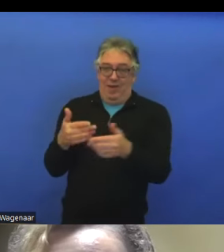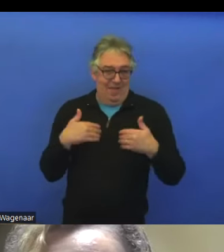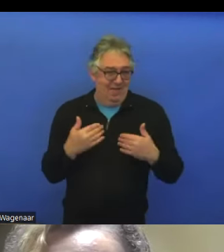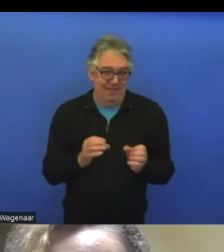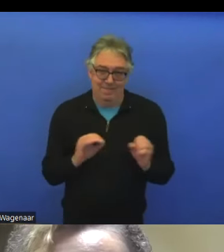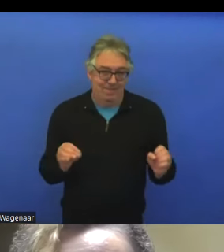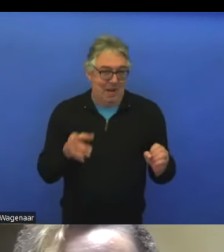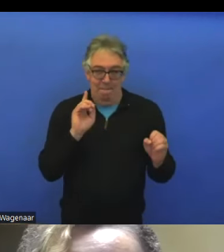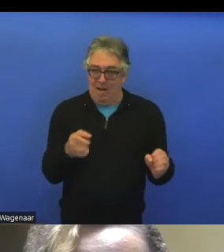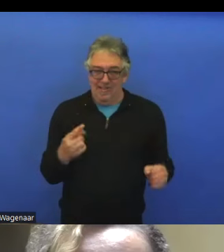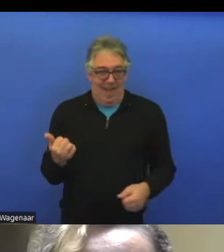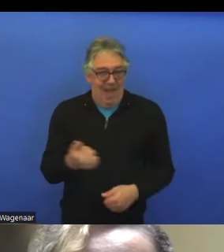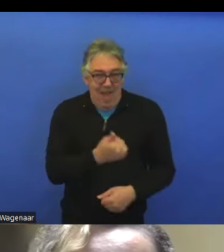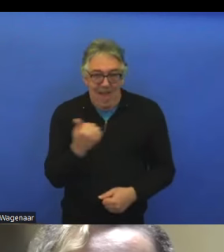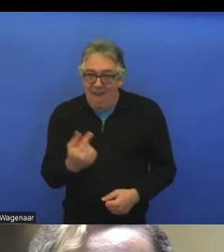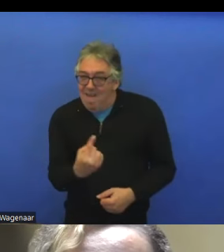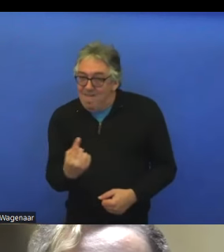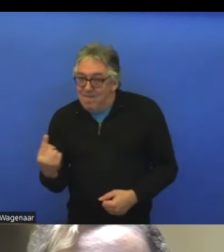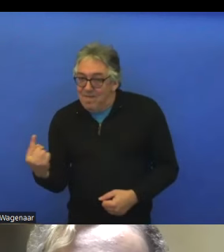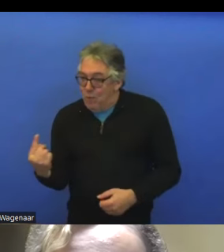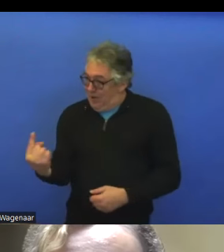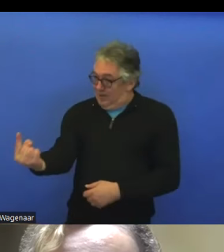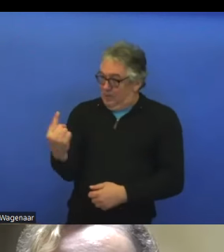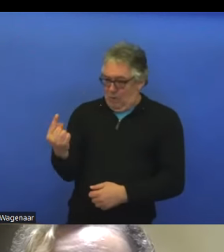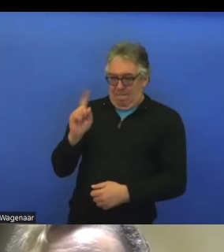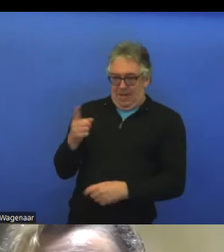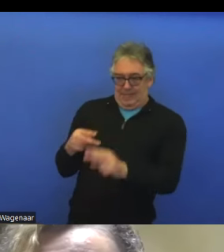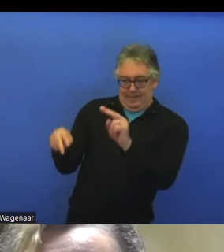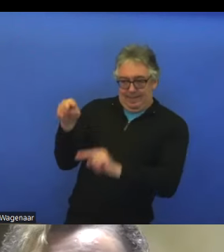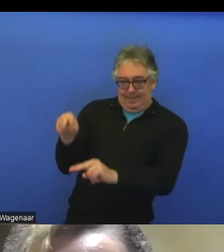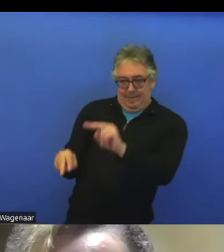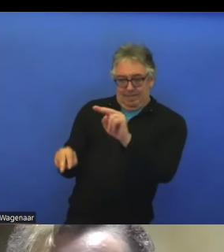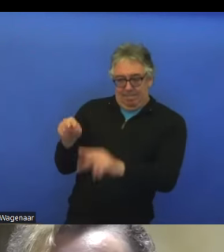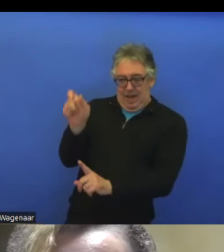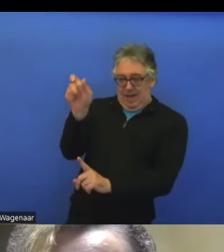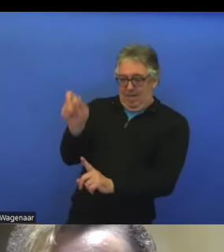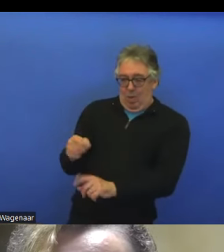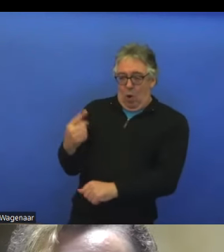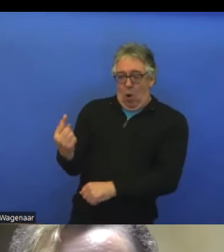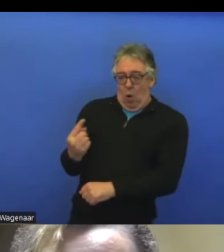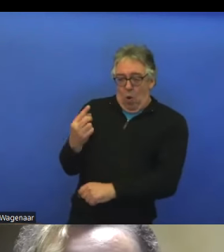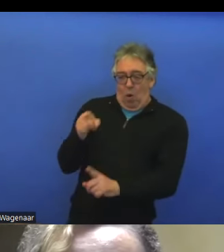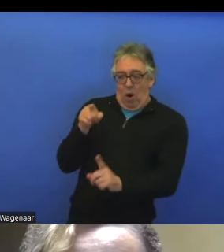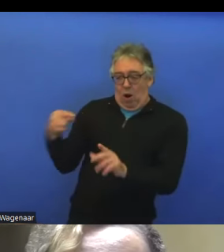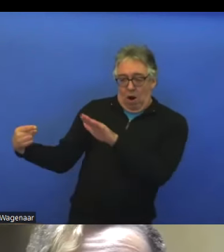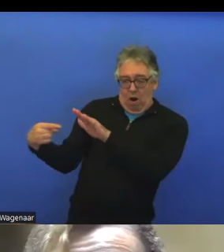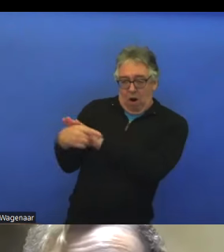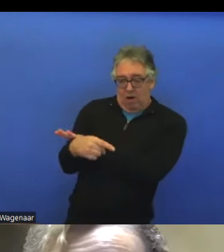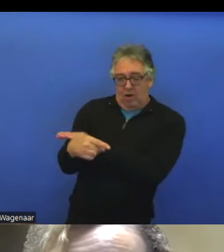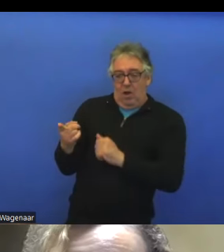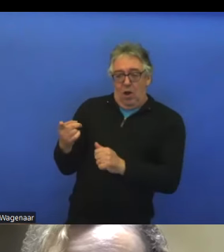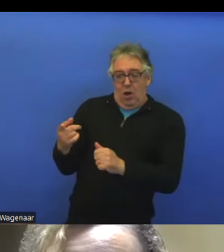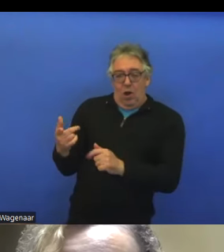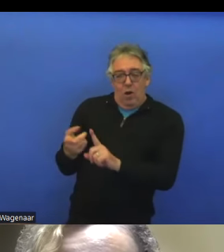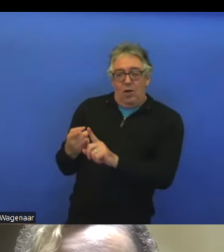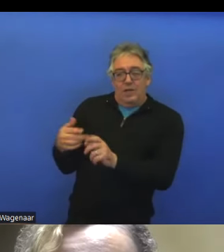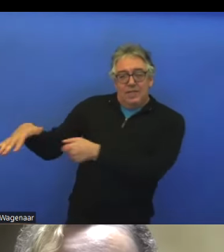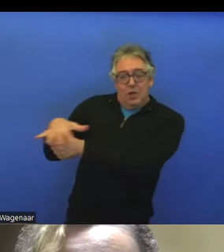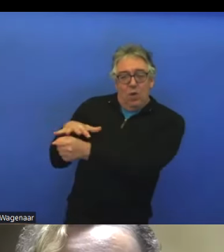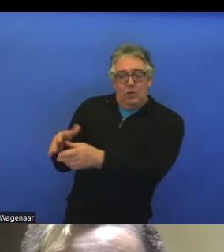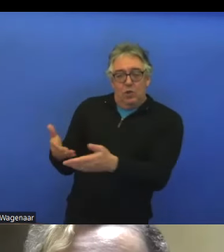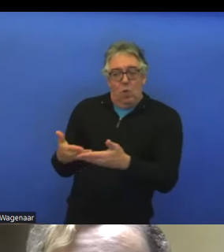case-by-case basis. And we have to assess this against the individual profile and circumstances of an applicant, of an asylum seeker. So